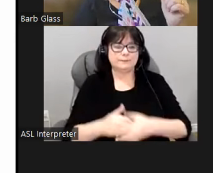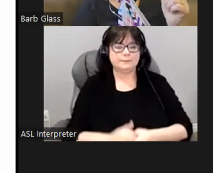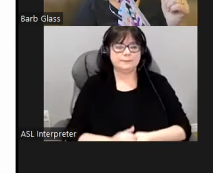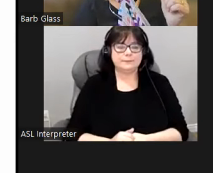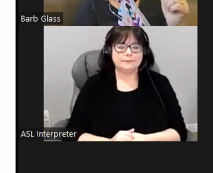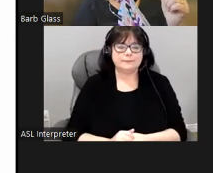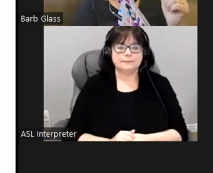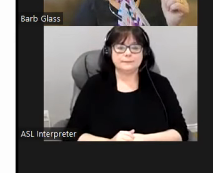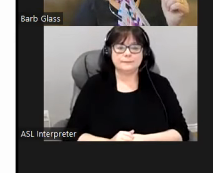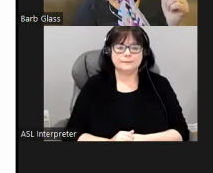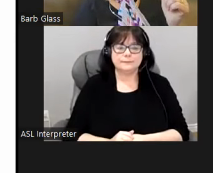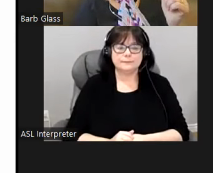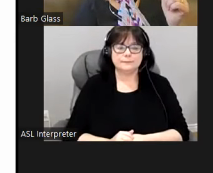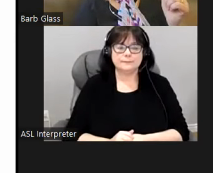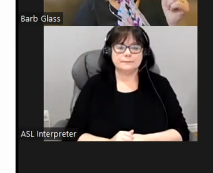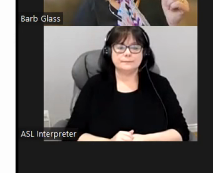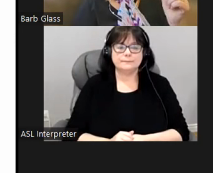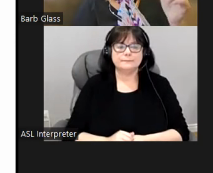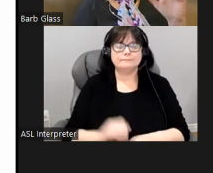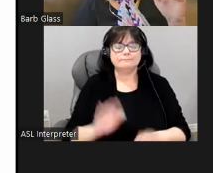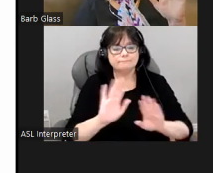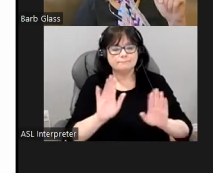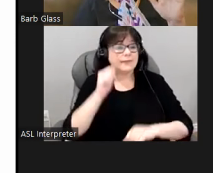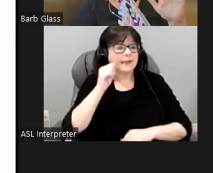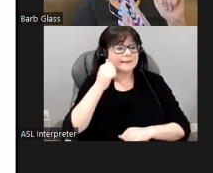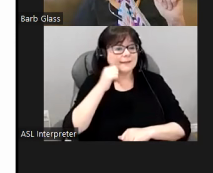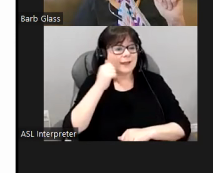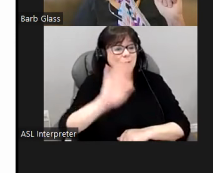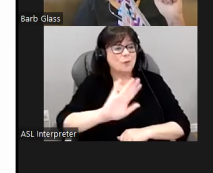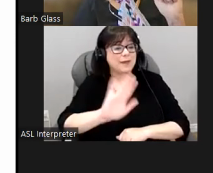And Selmo, I see that you're leaving, so nice to see you today.